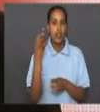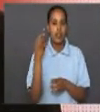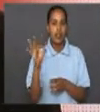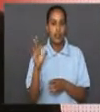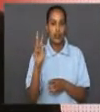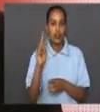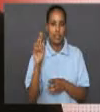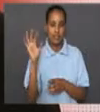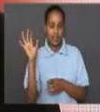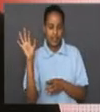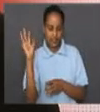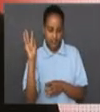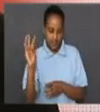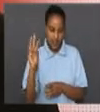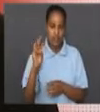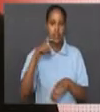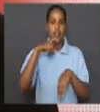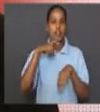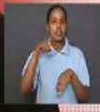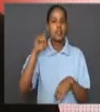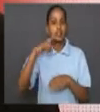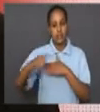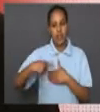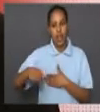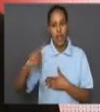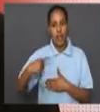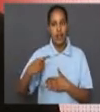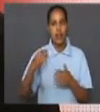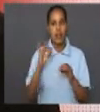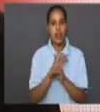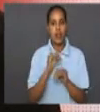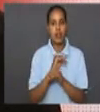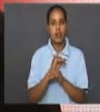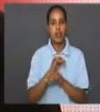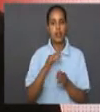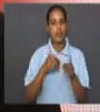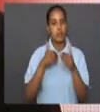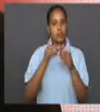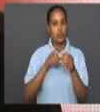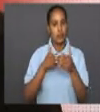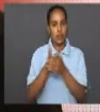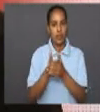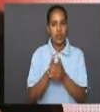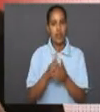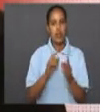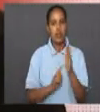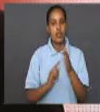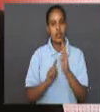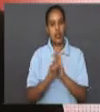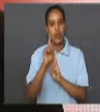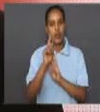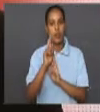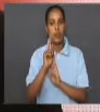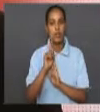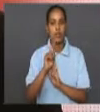1926, however, when the tire company, B.F. Goodrich, developed a method of